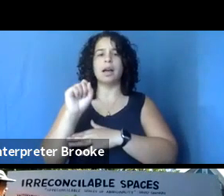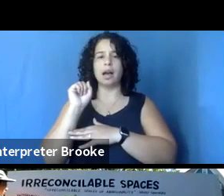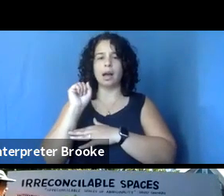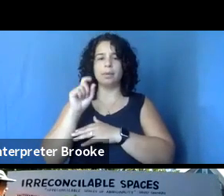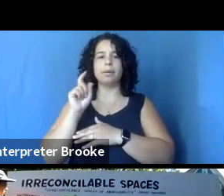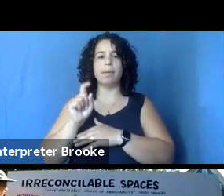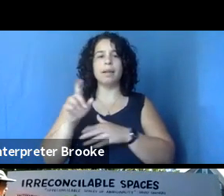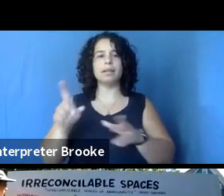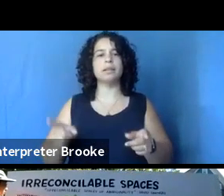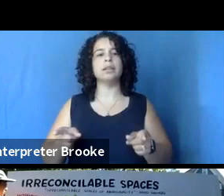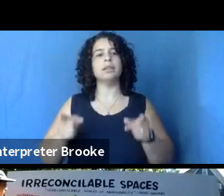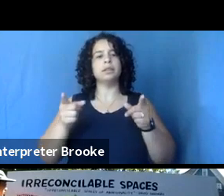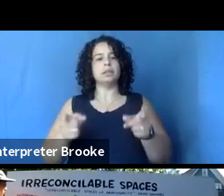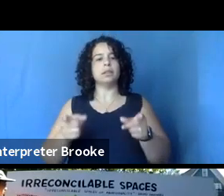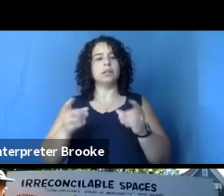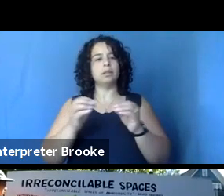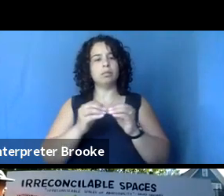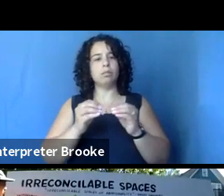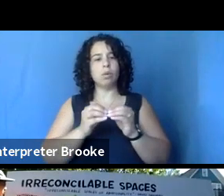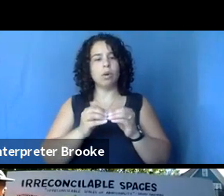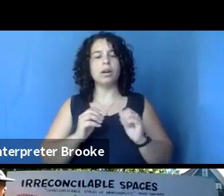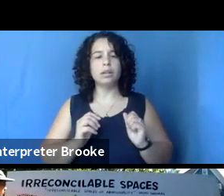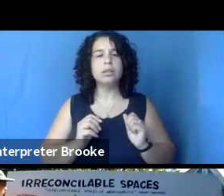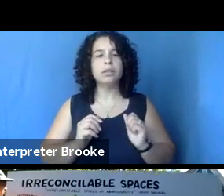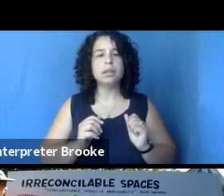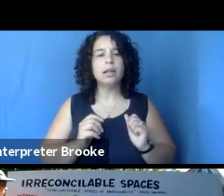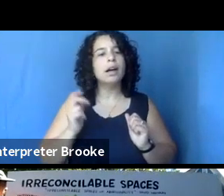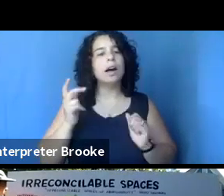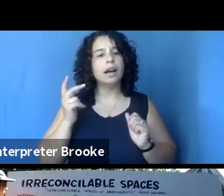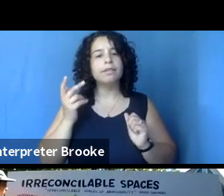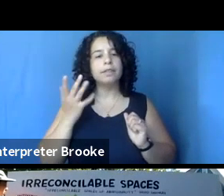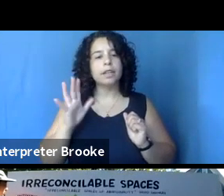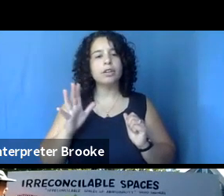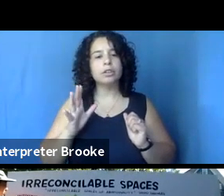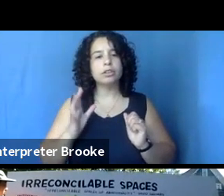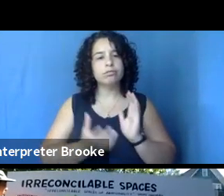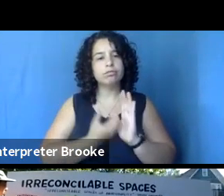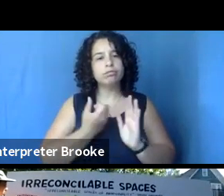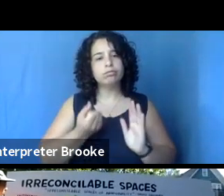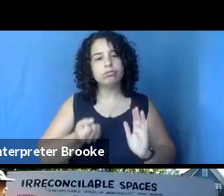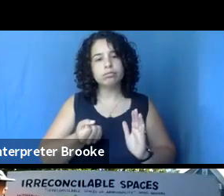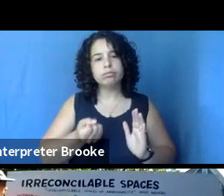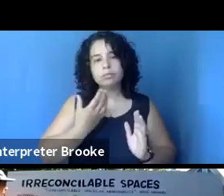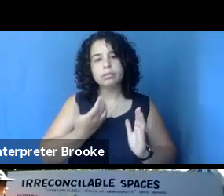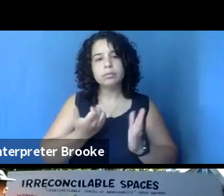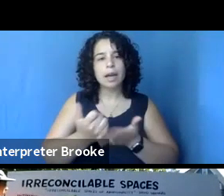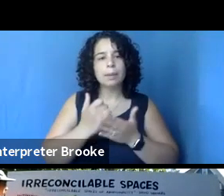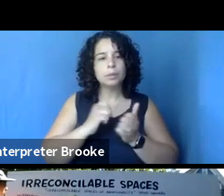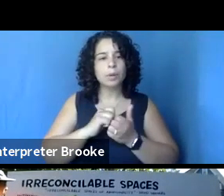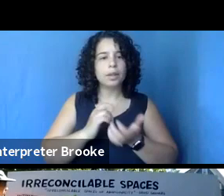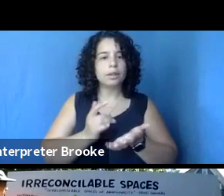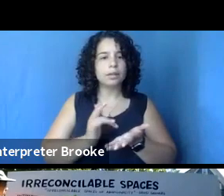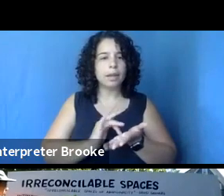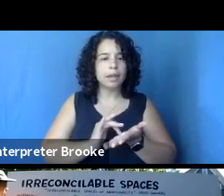pain stuff, and I might continue to take pain stuff throughout this. So that might have impacts on my